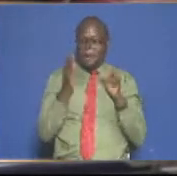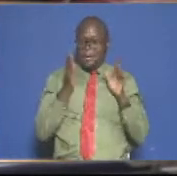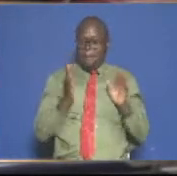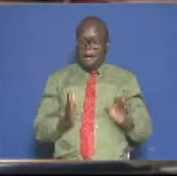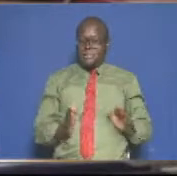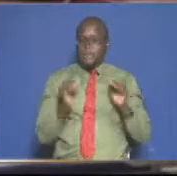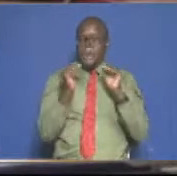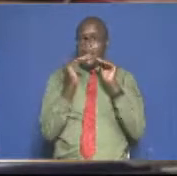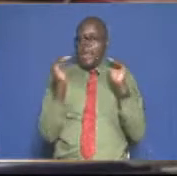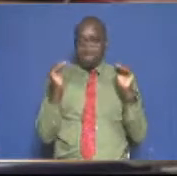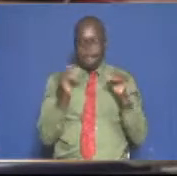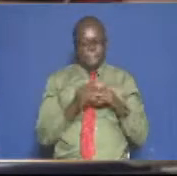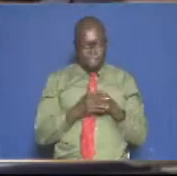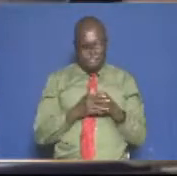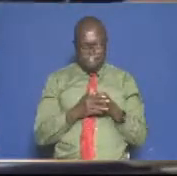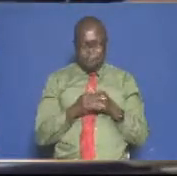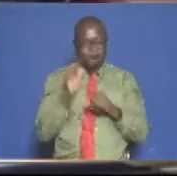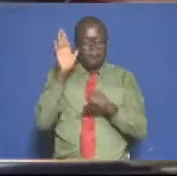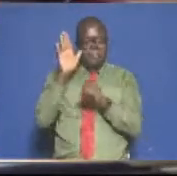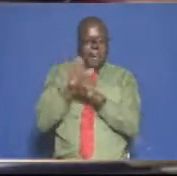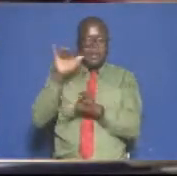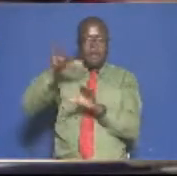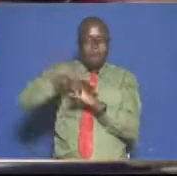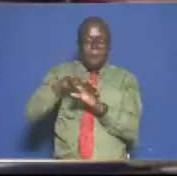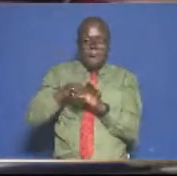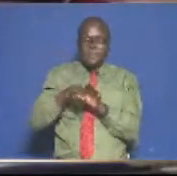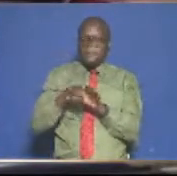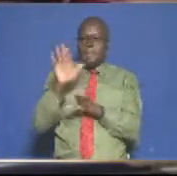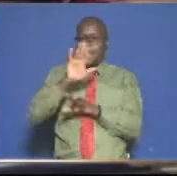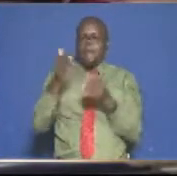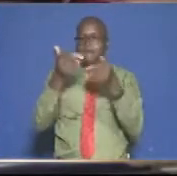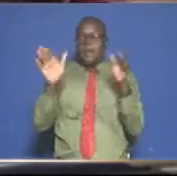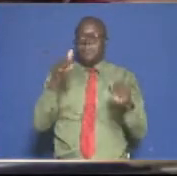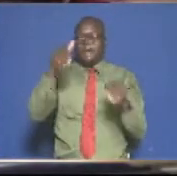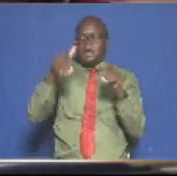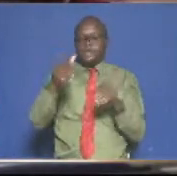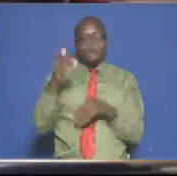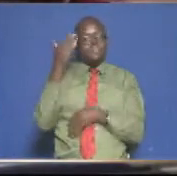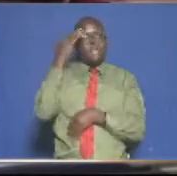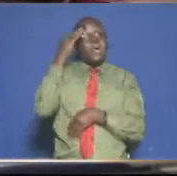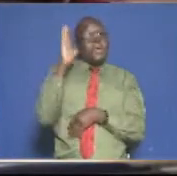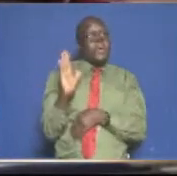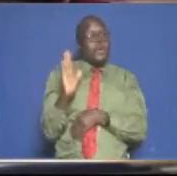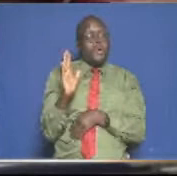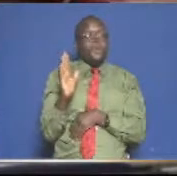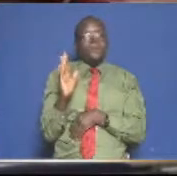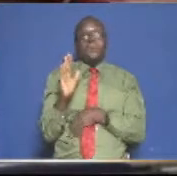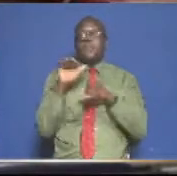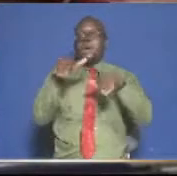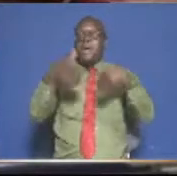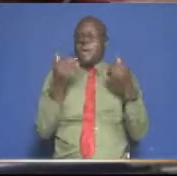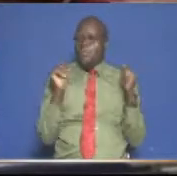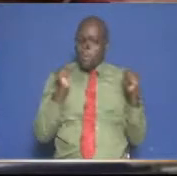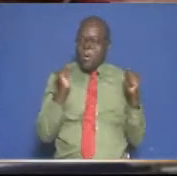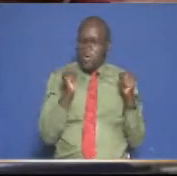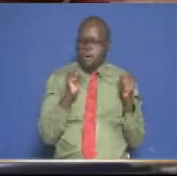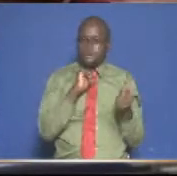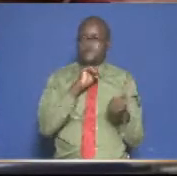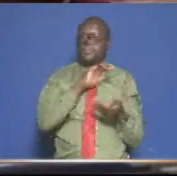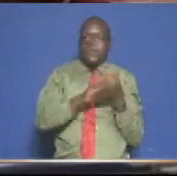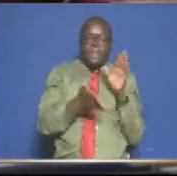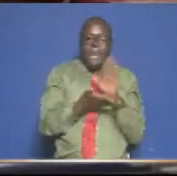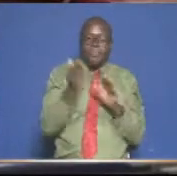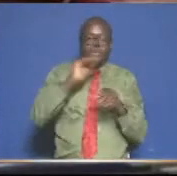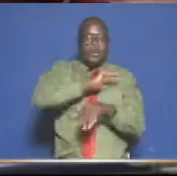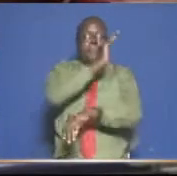level. Many of these members of Parliament have never lost elections, so they would not know how cold it is to be outside